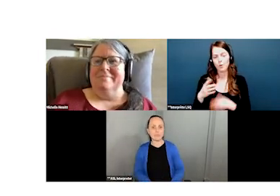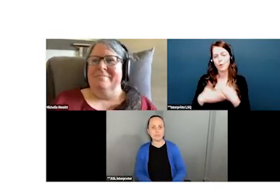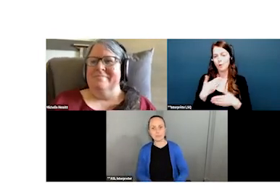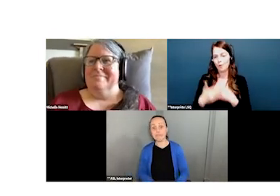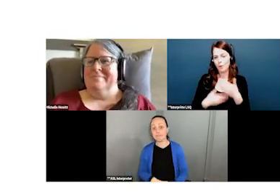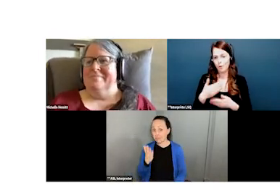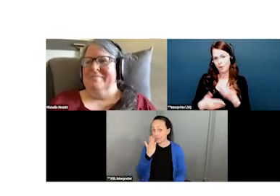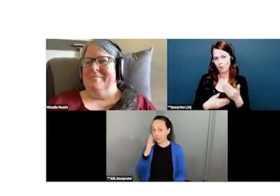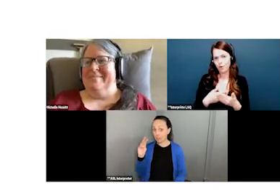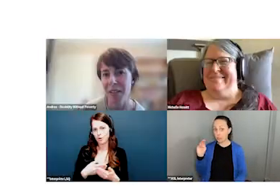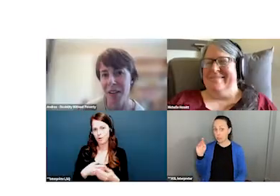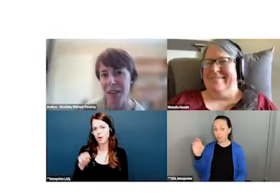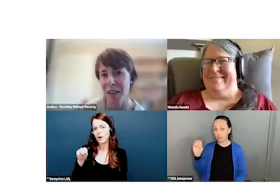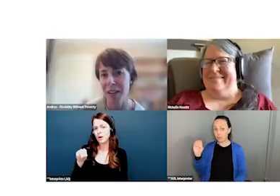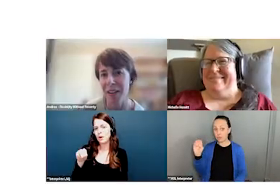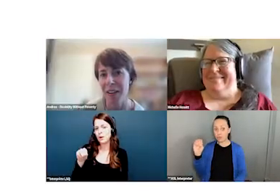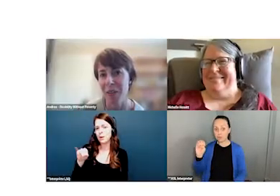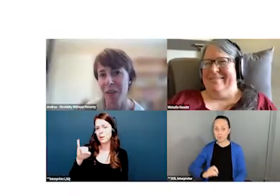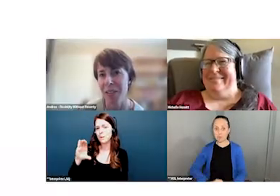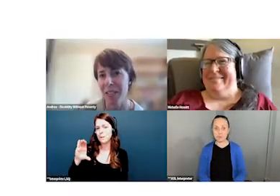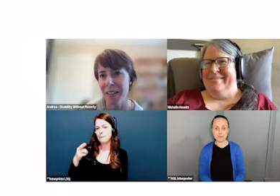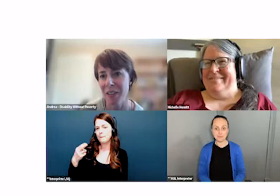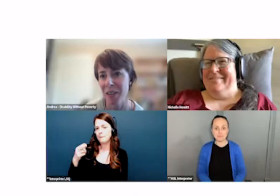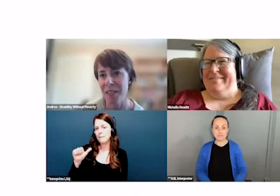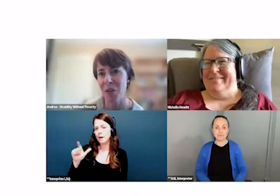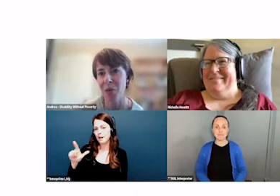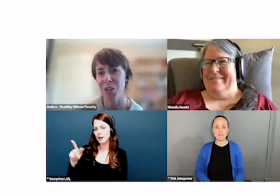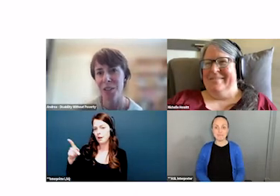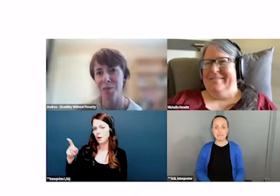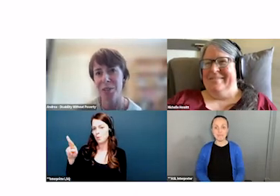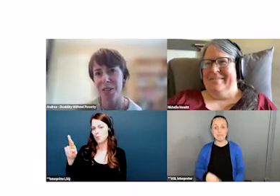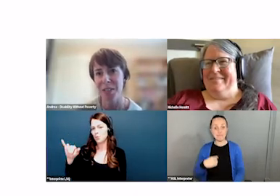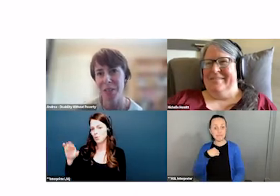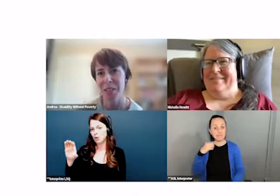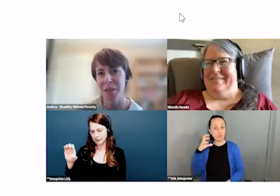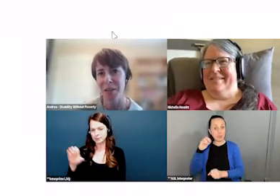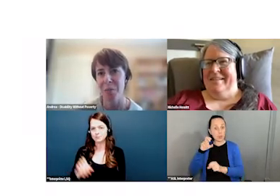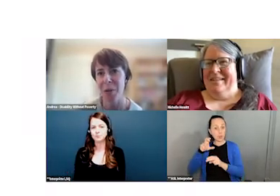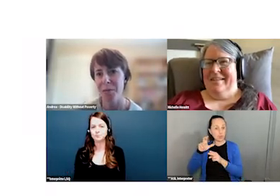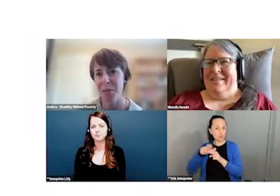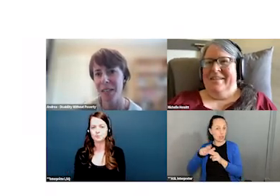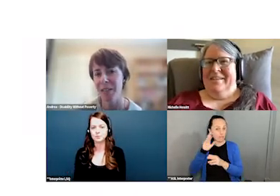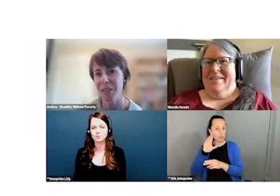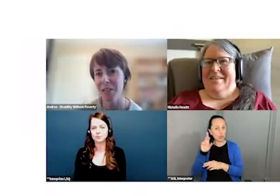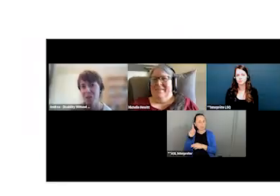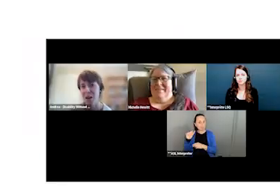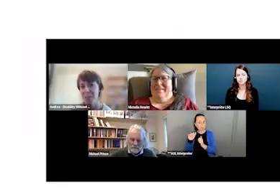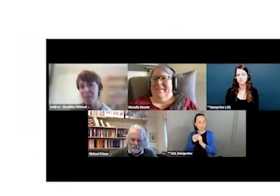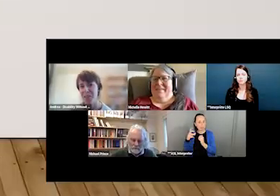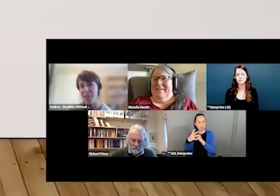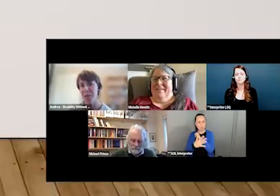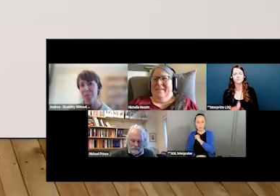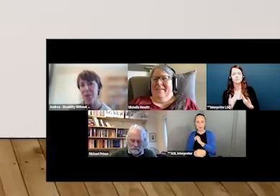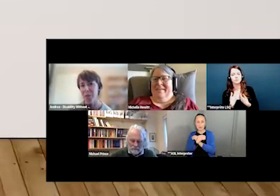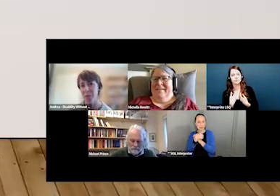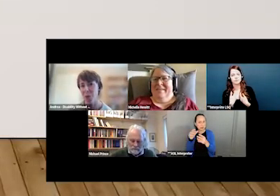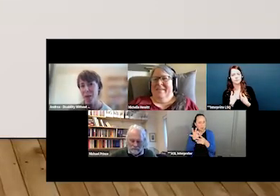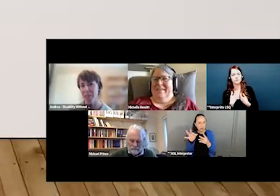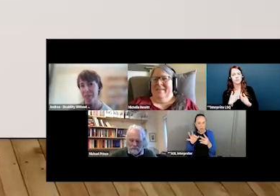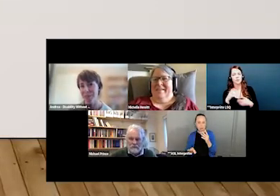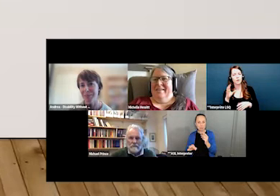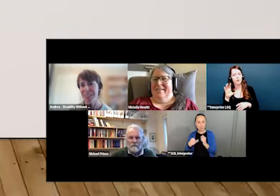Thanks, Michelle. I want to say that as a co-chair for Disability Without Poverty, there's no option to not